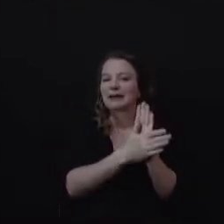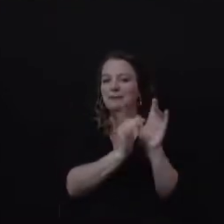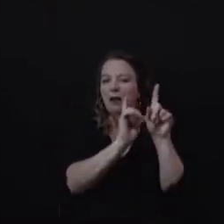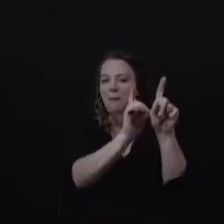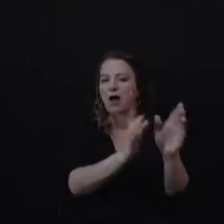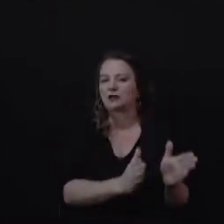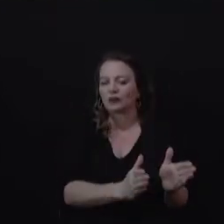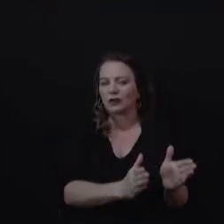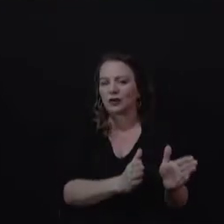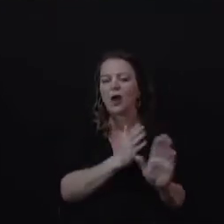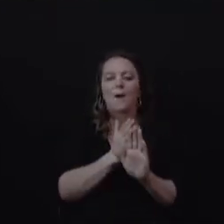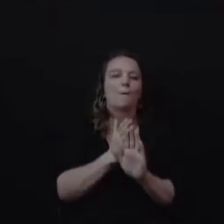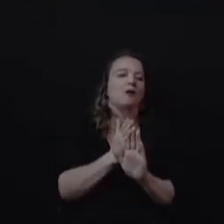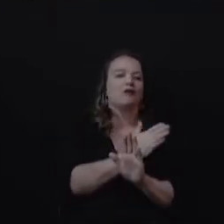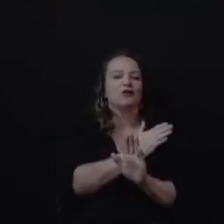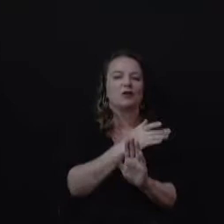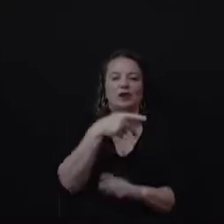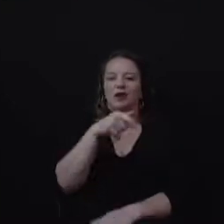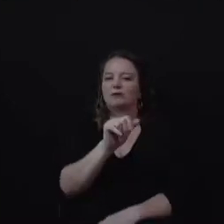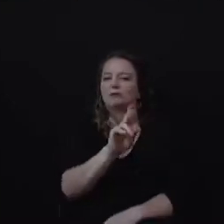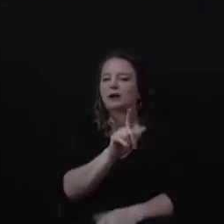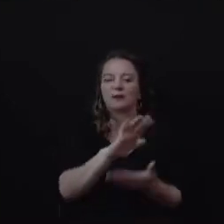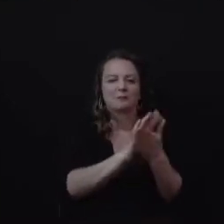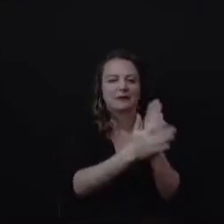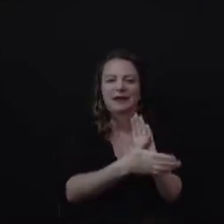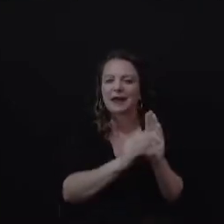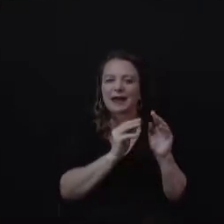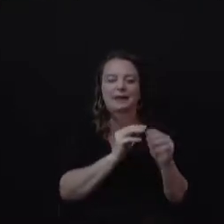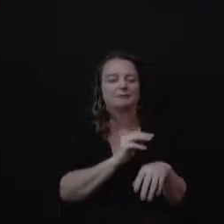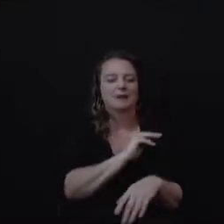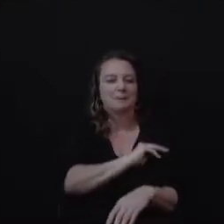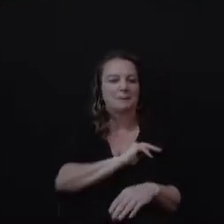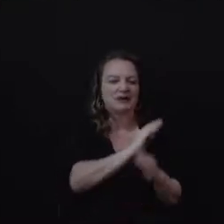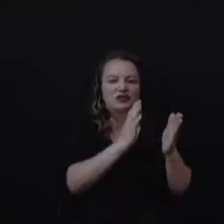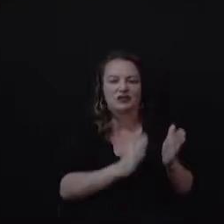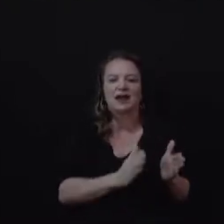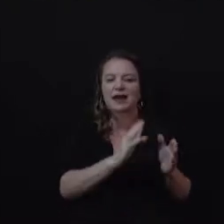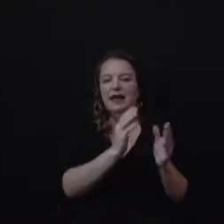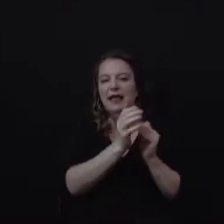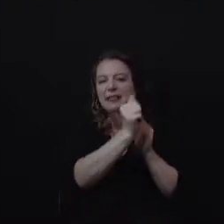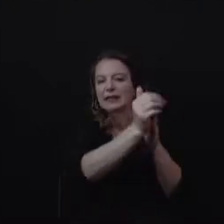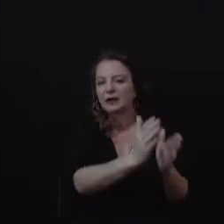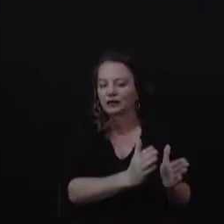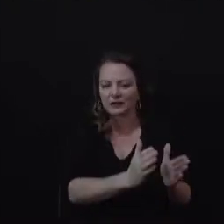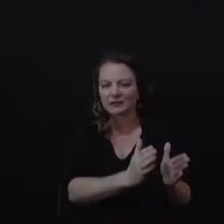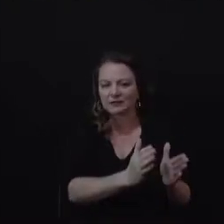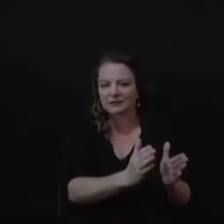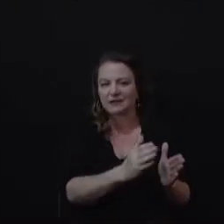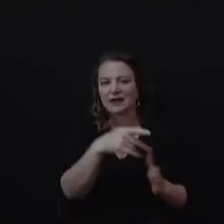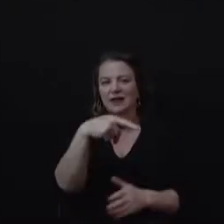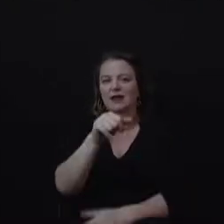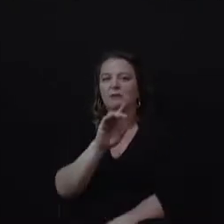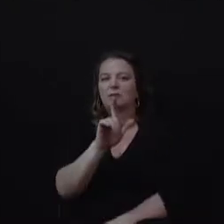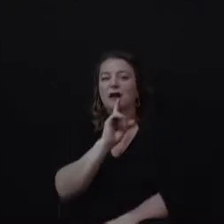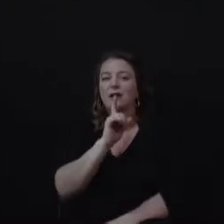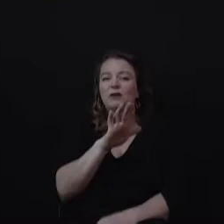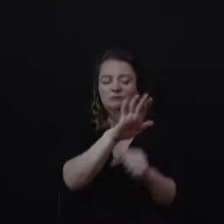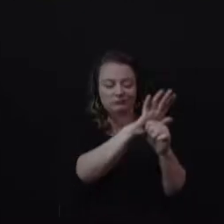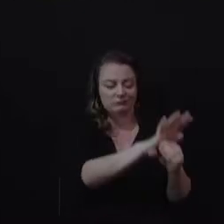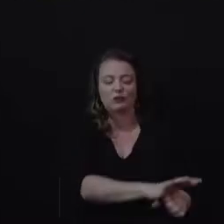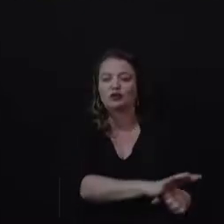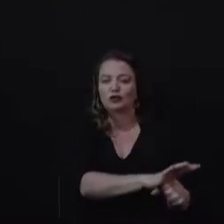apostle, before he was a missionary, before he was a leader in the church, Paul was the persecutor of the